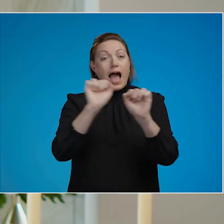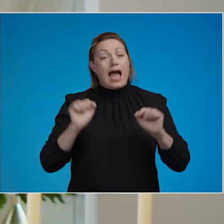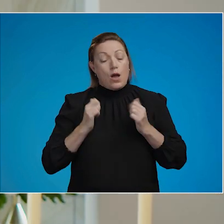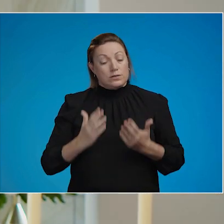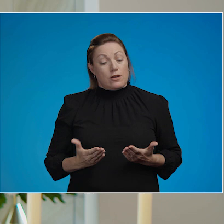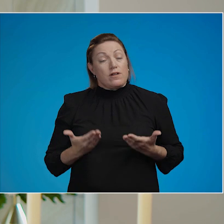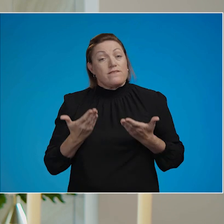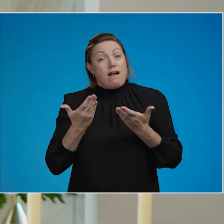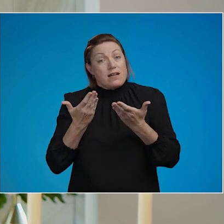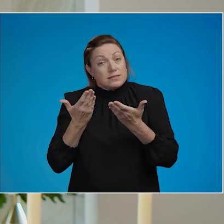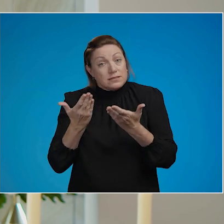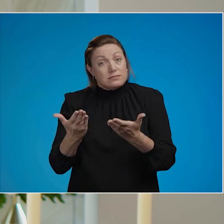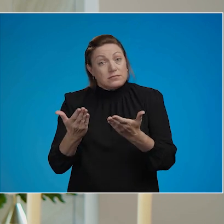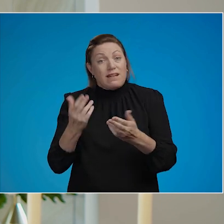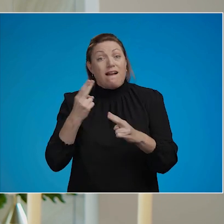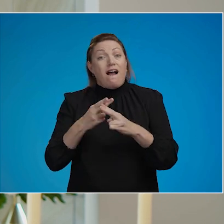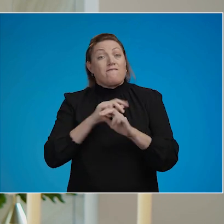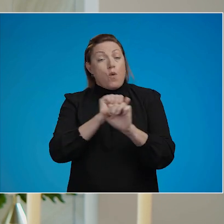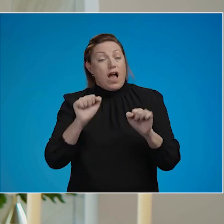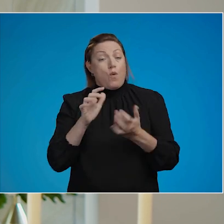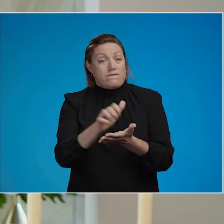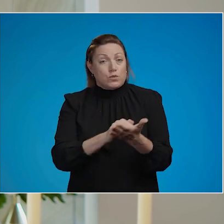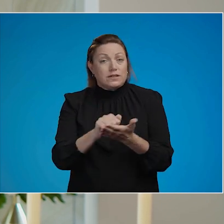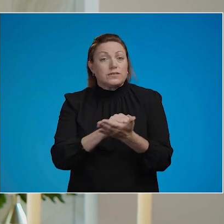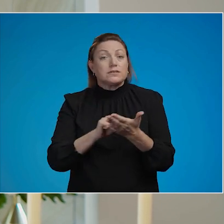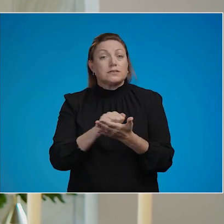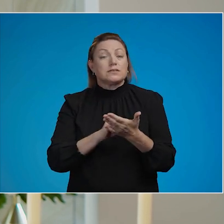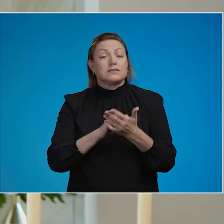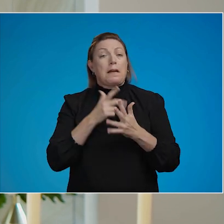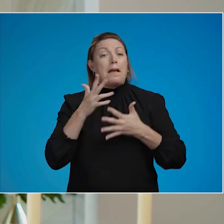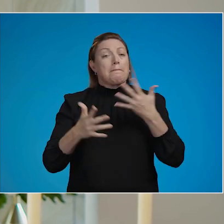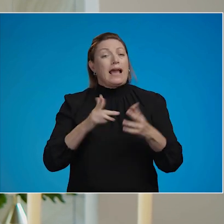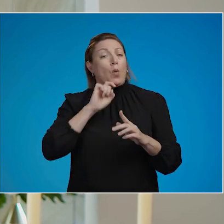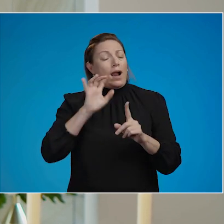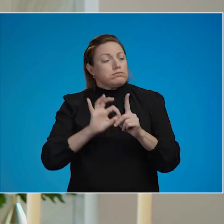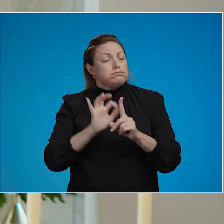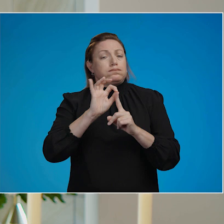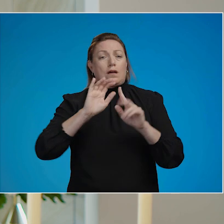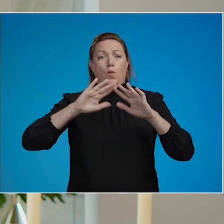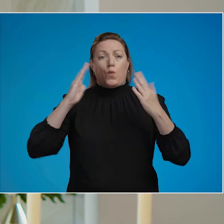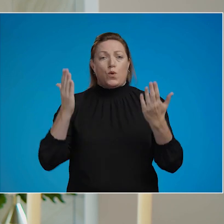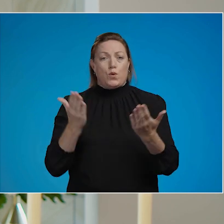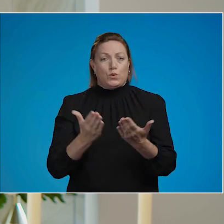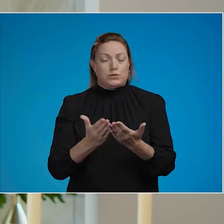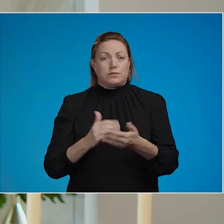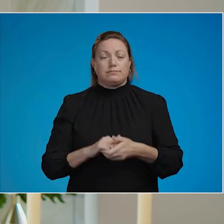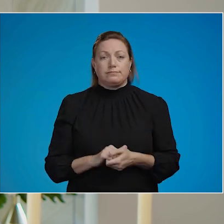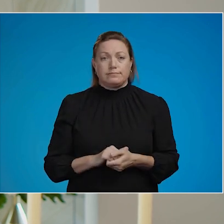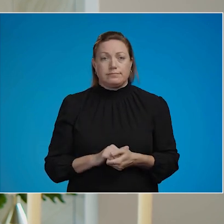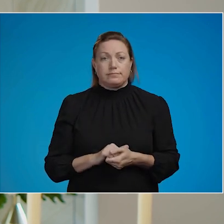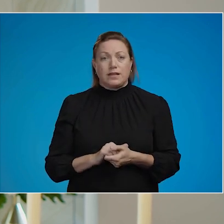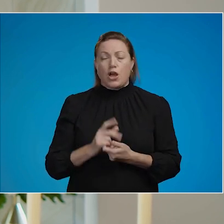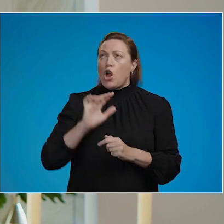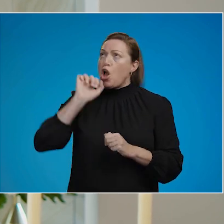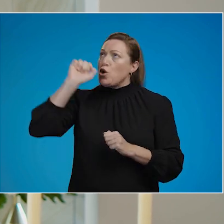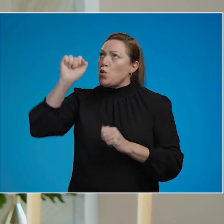May this sacrifice of our reconciliation, we pray, O Lord, advance the peace and salvation of all the world. Be pleased to confirm